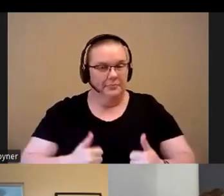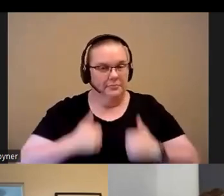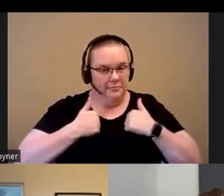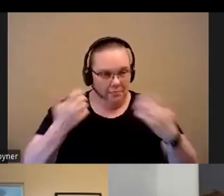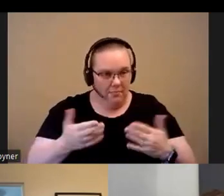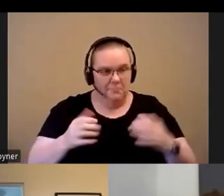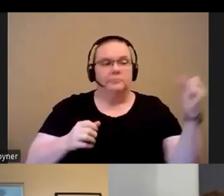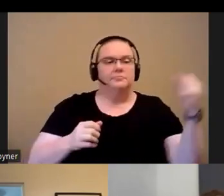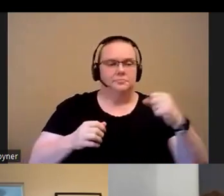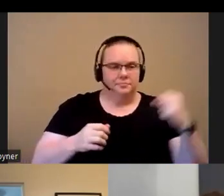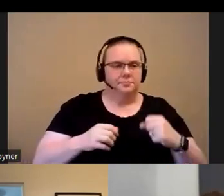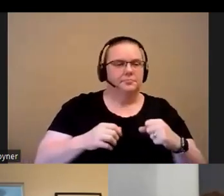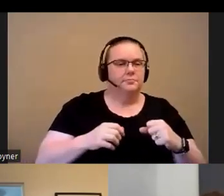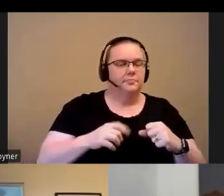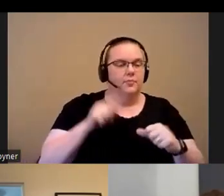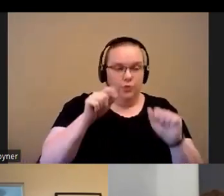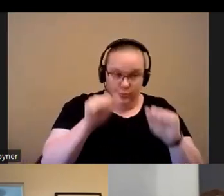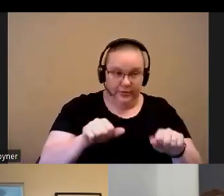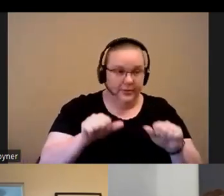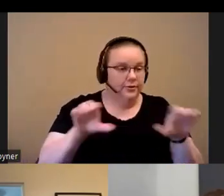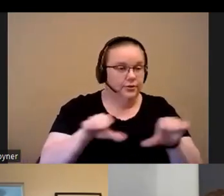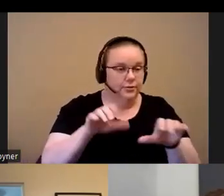do it indefinitely.